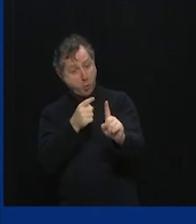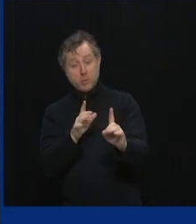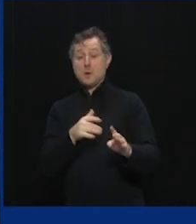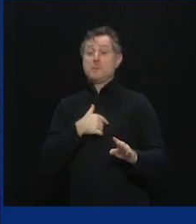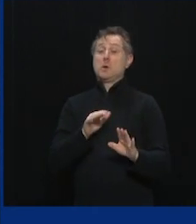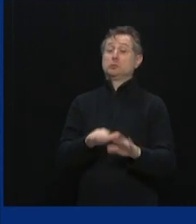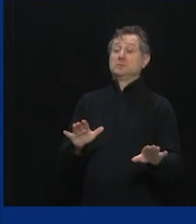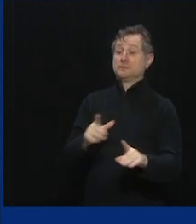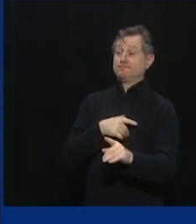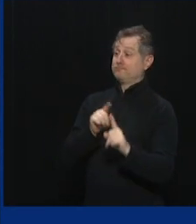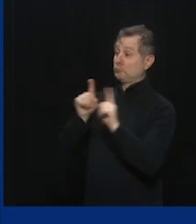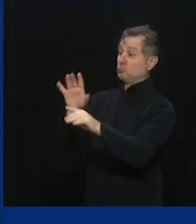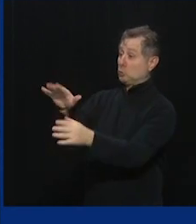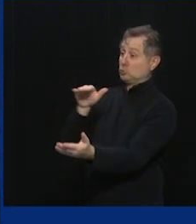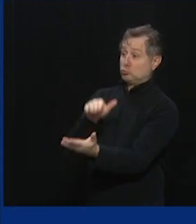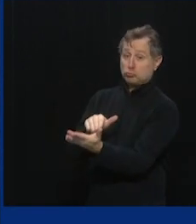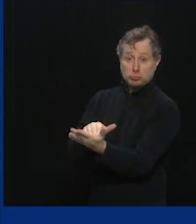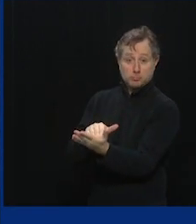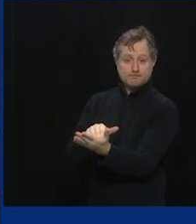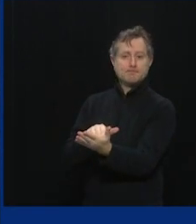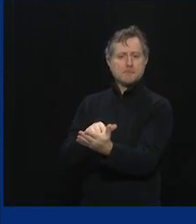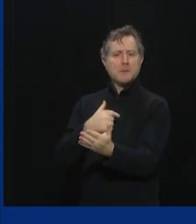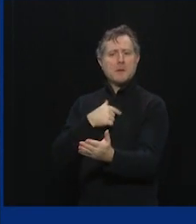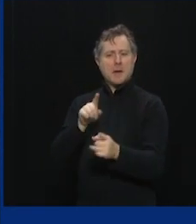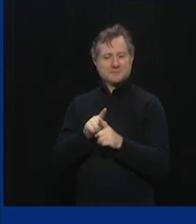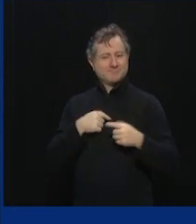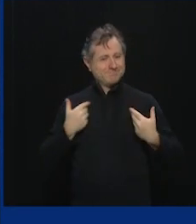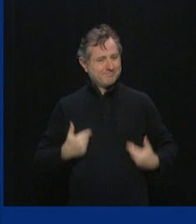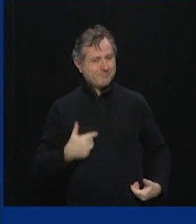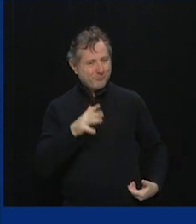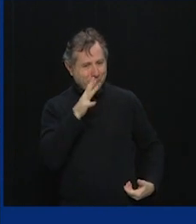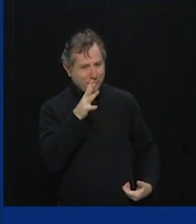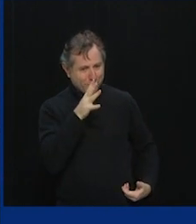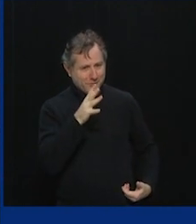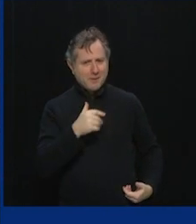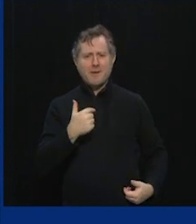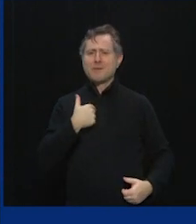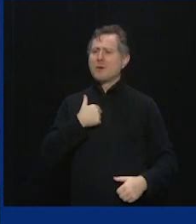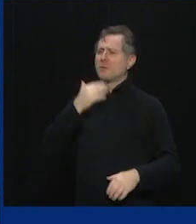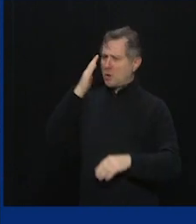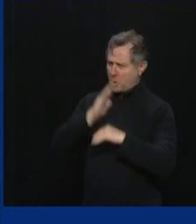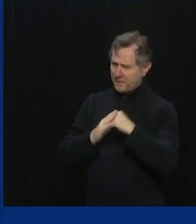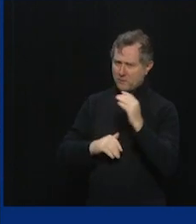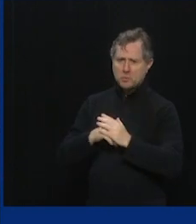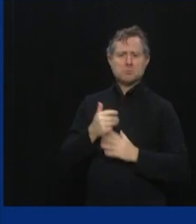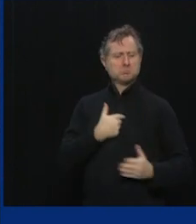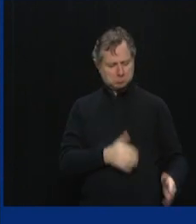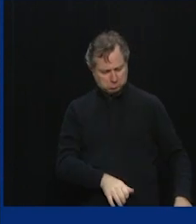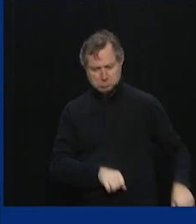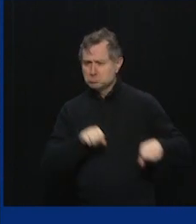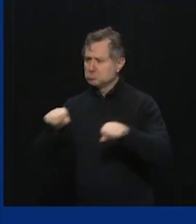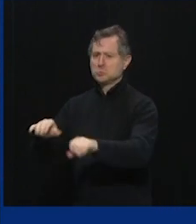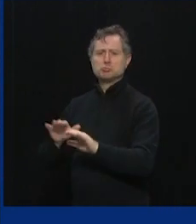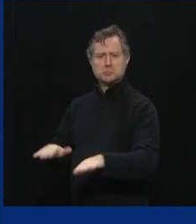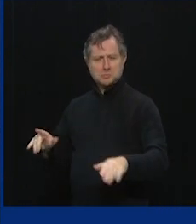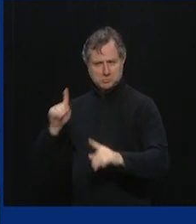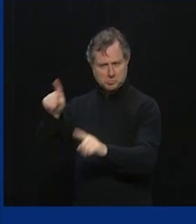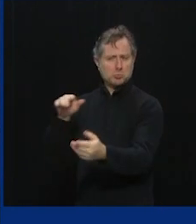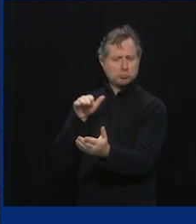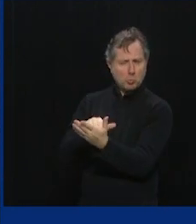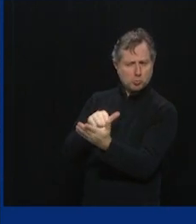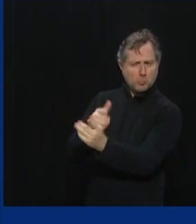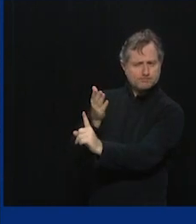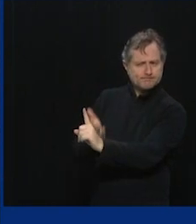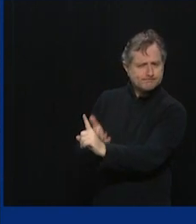I also am a mom. I know that I'm getting more comfortable taking my child to the pediatrician who gave them their very first shots when they